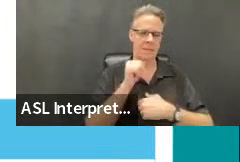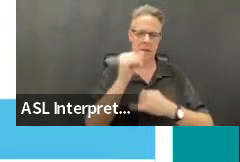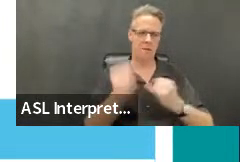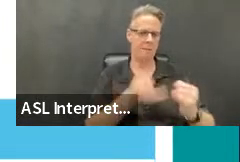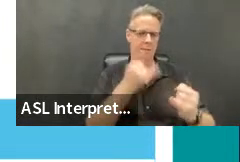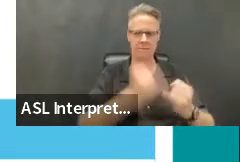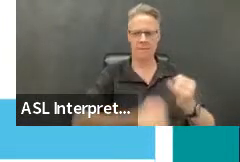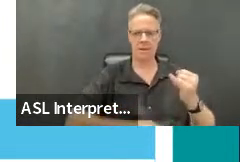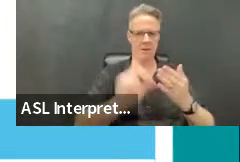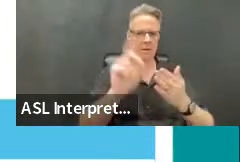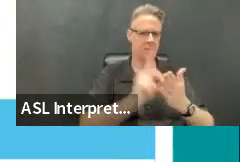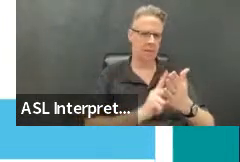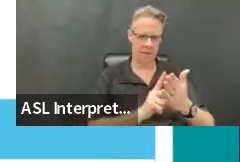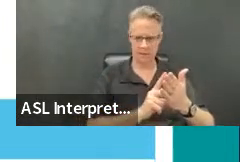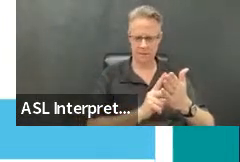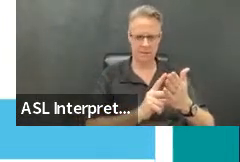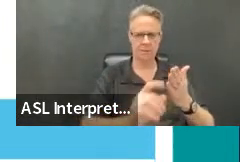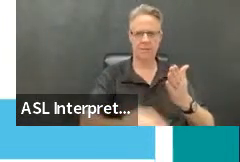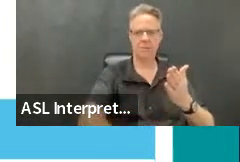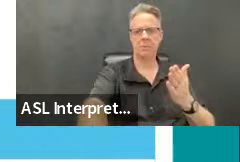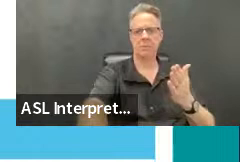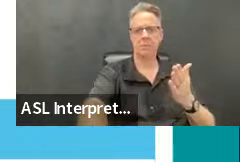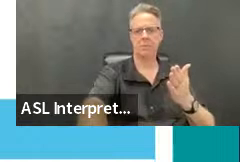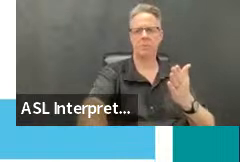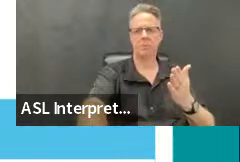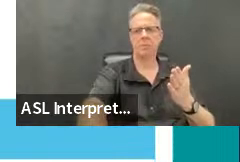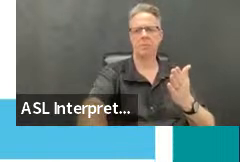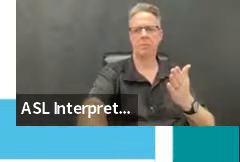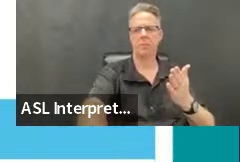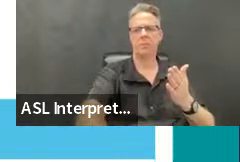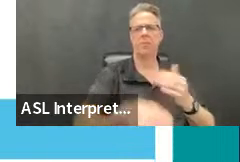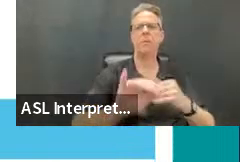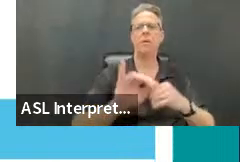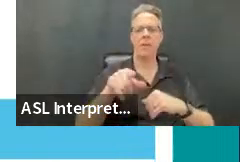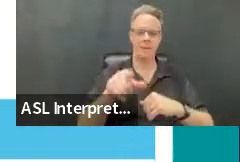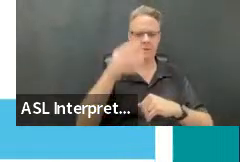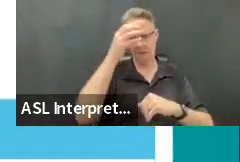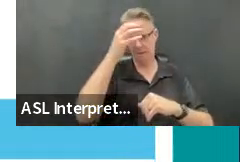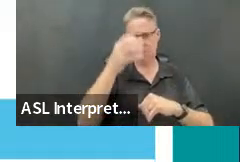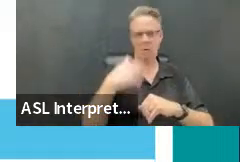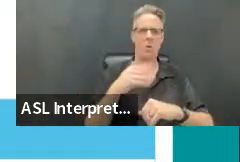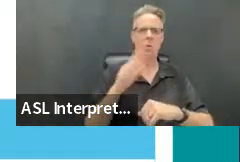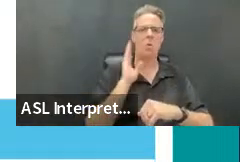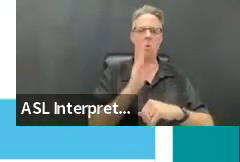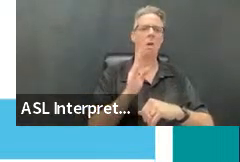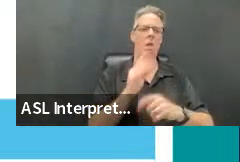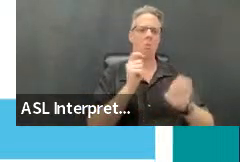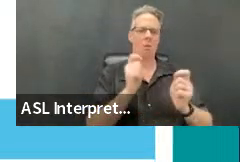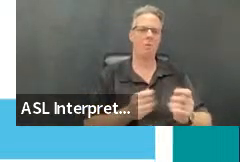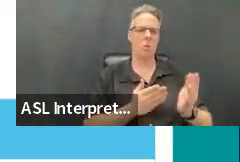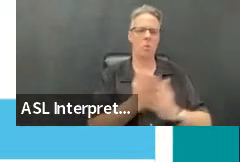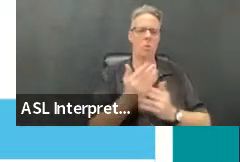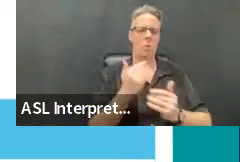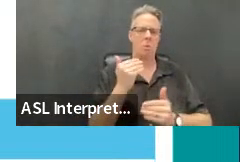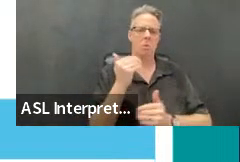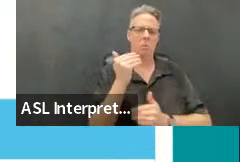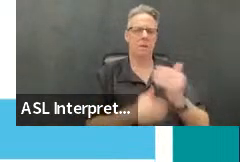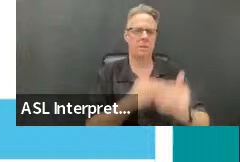design. These are right now concepts that will be refined through a